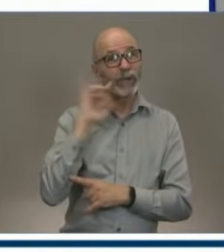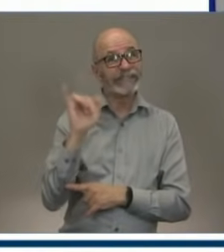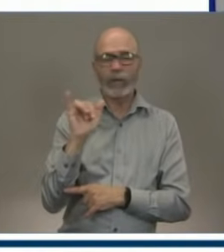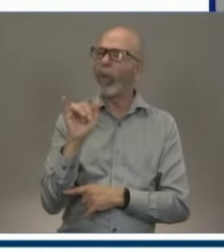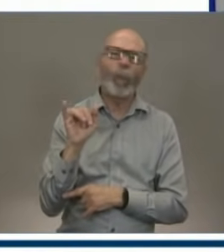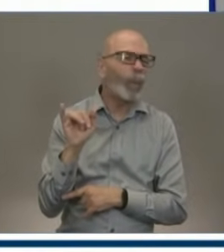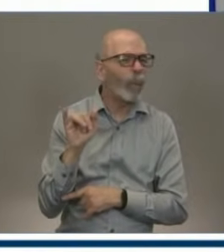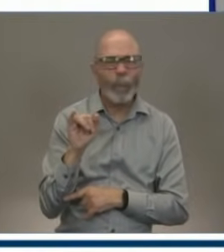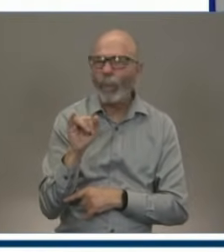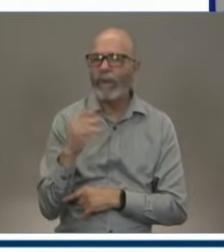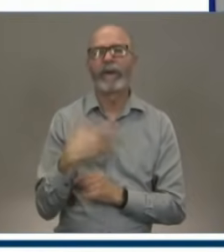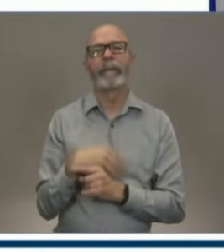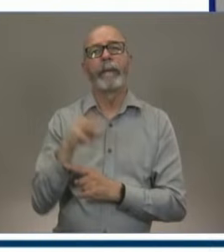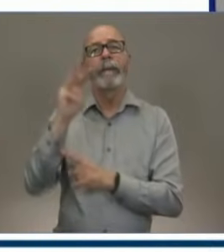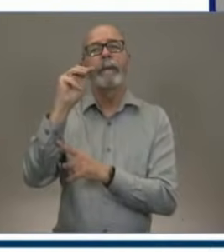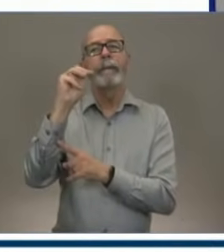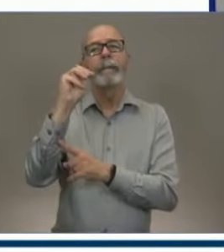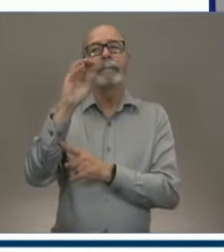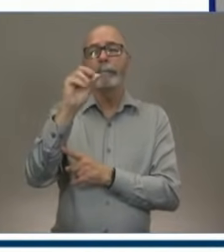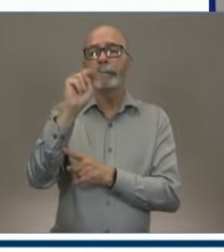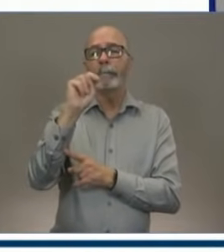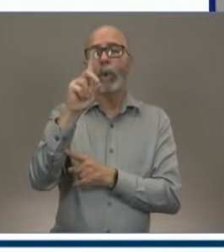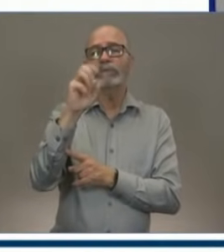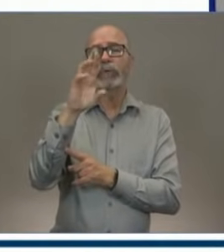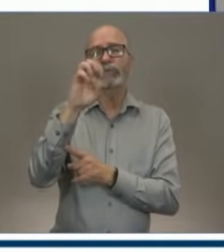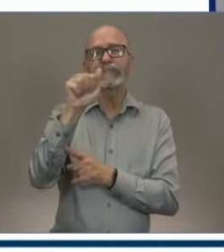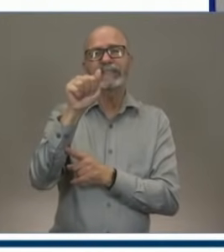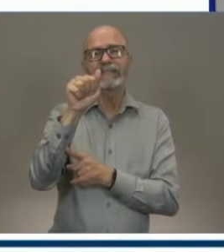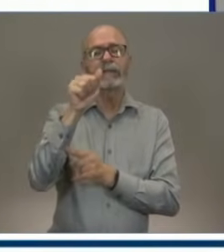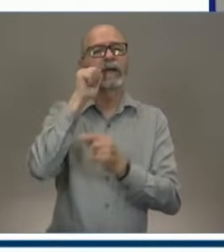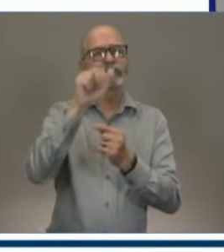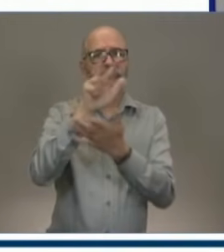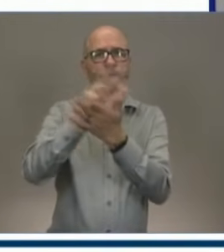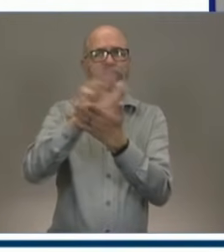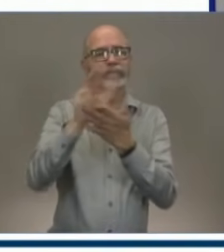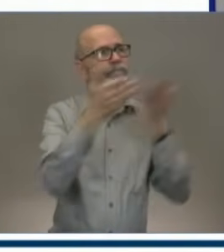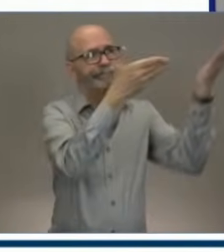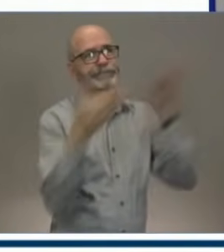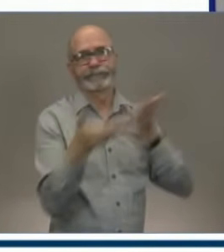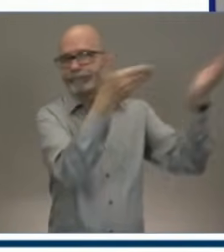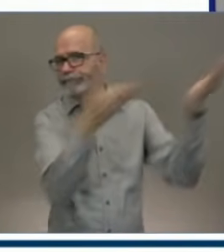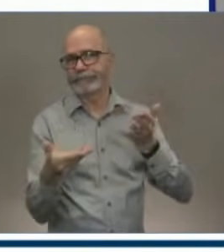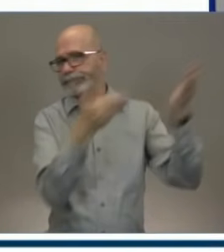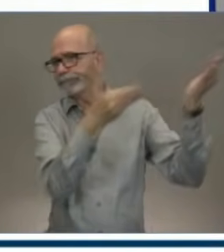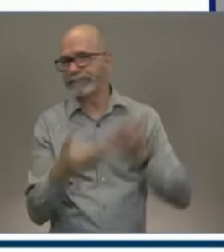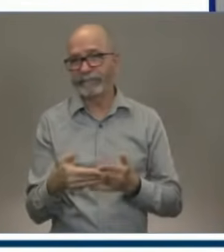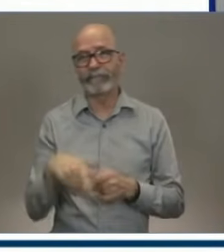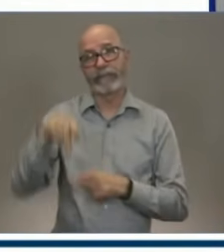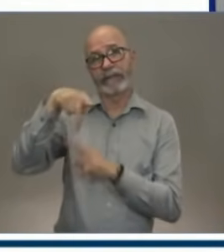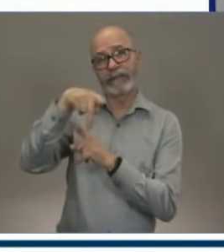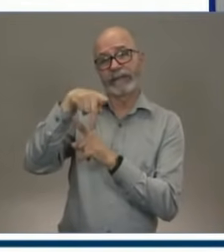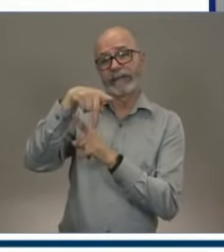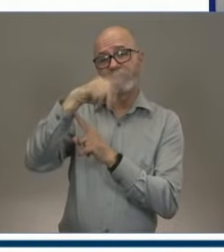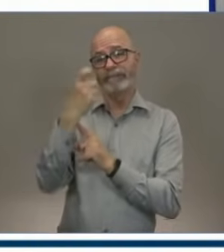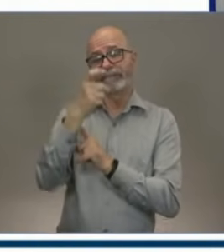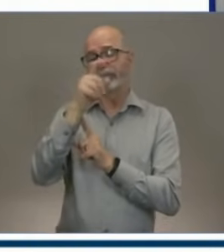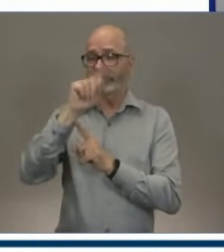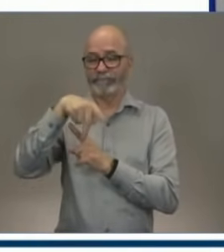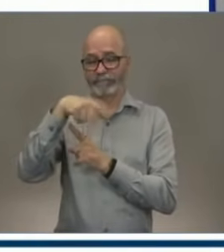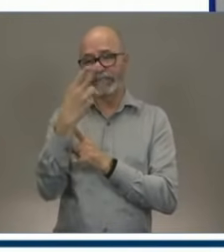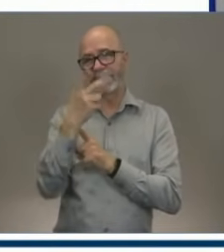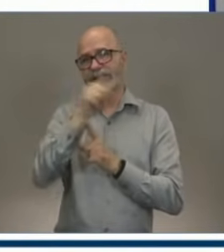expected to arrive every 3 weeks. The Pfizer is expected to arrive weekly. That is, if there is